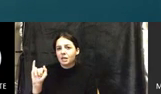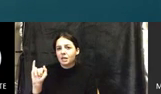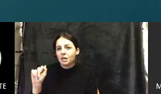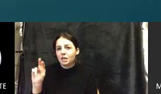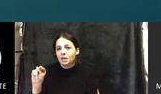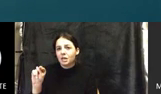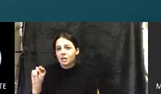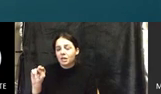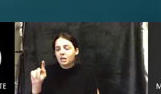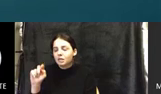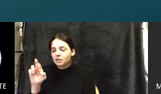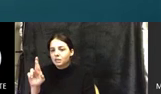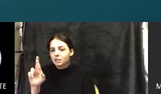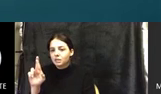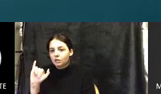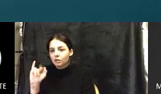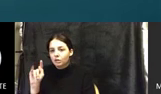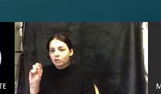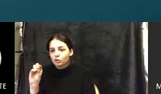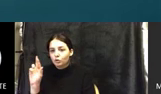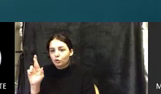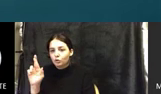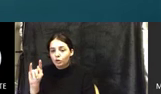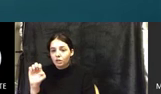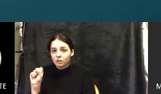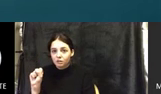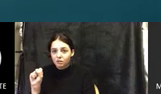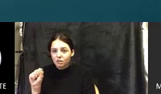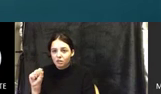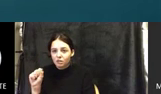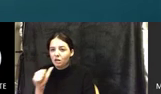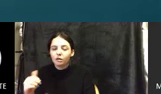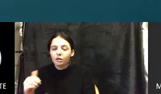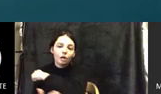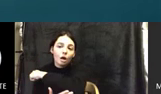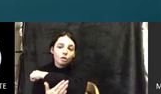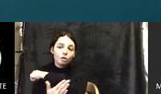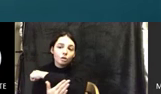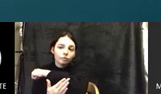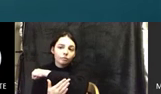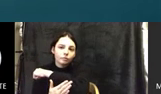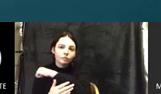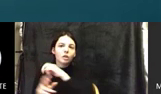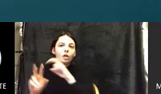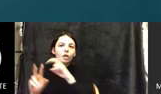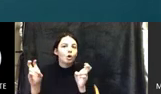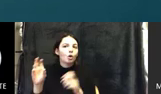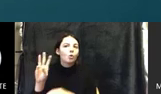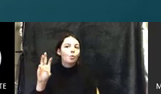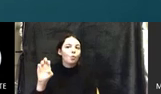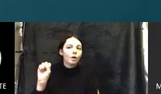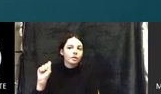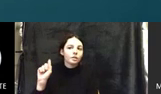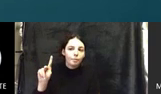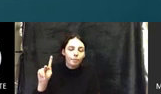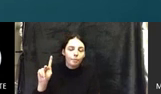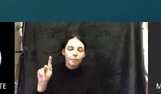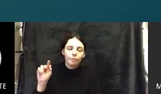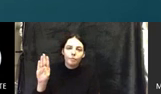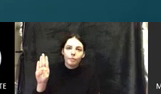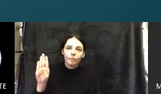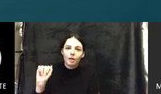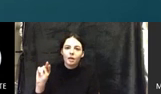me more leeway. I could call it West Bank, Palestinian territories. If I said Palestine, you could probably get away with it here and